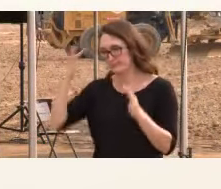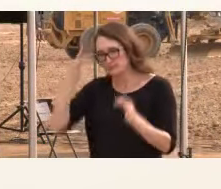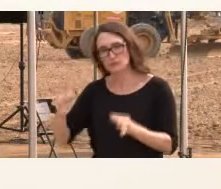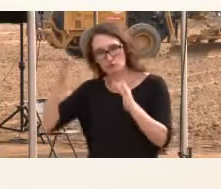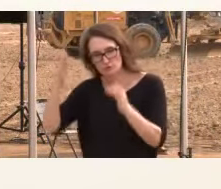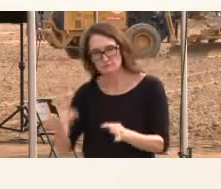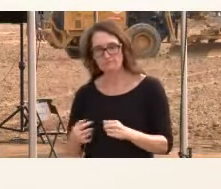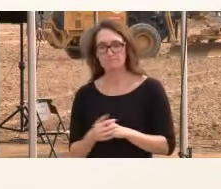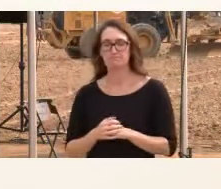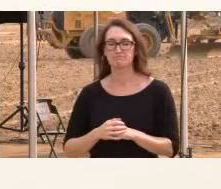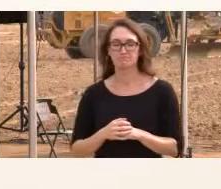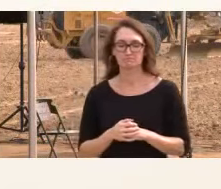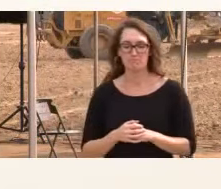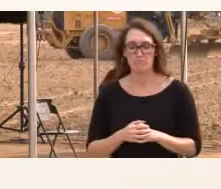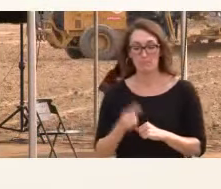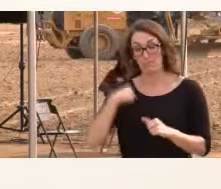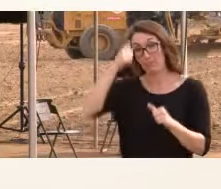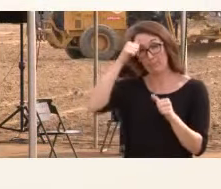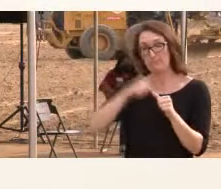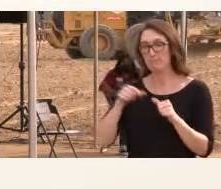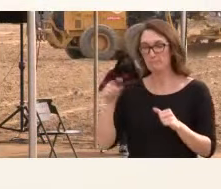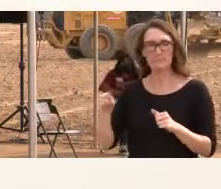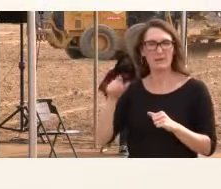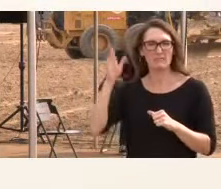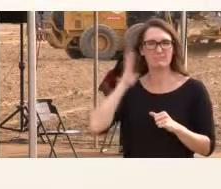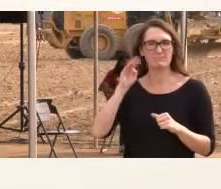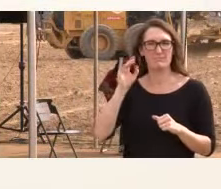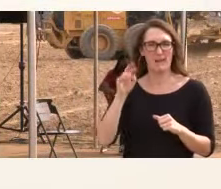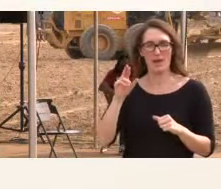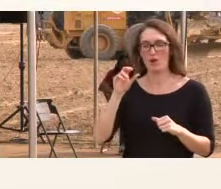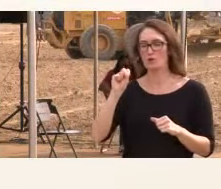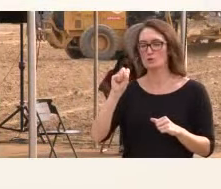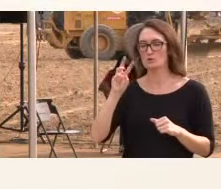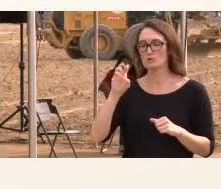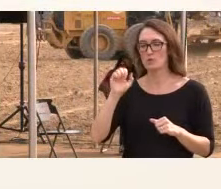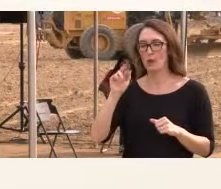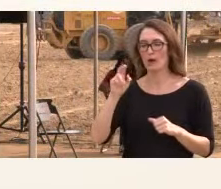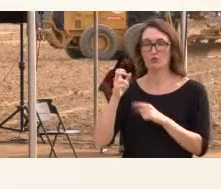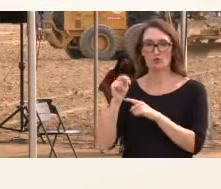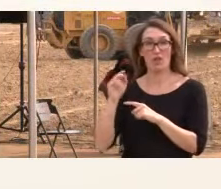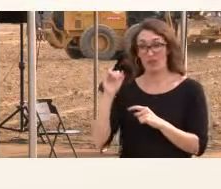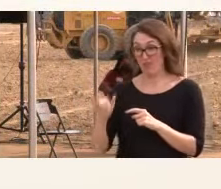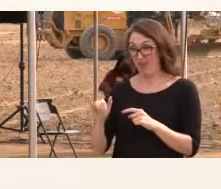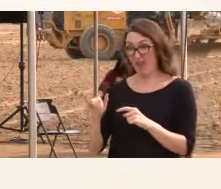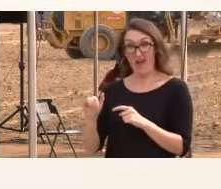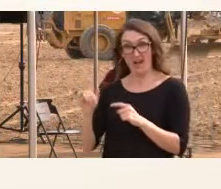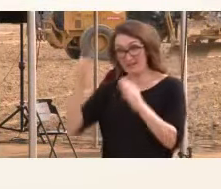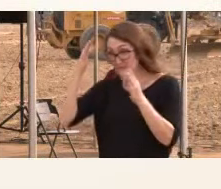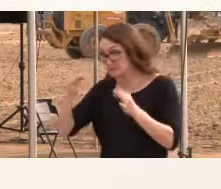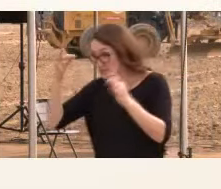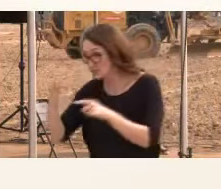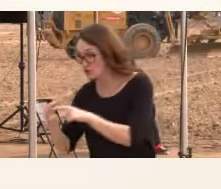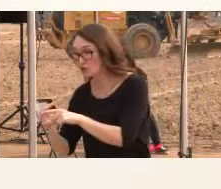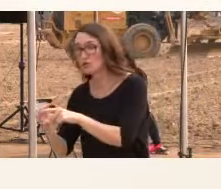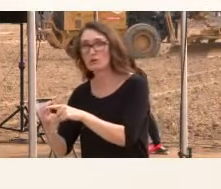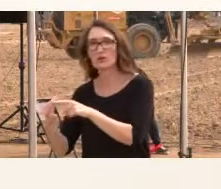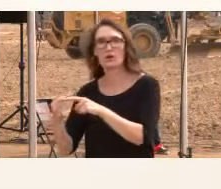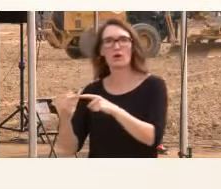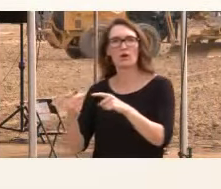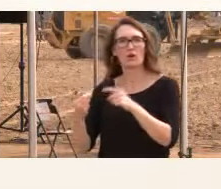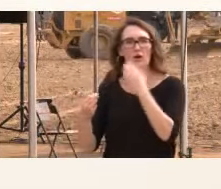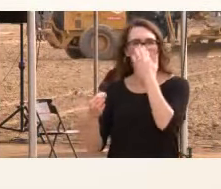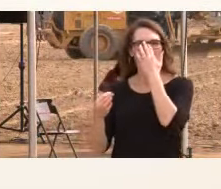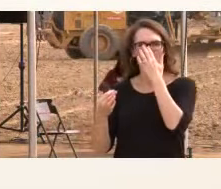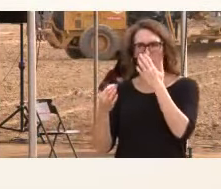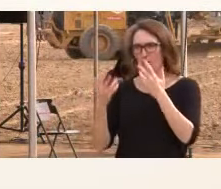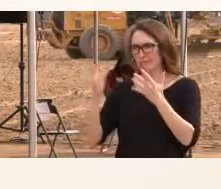I remember Ashley Swearingen understanding that that approach had created de-investment in the areas that needed it the